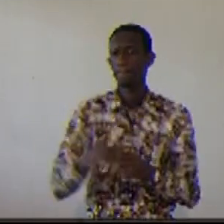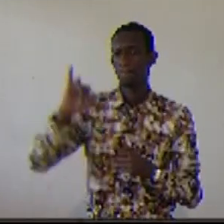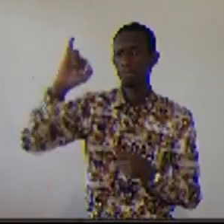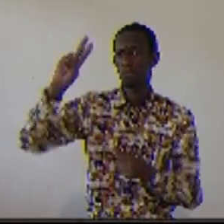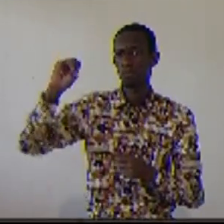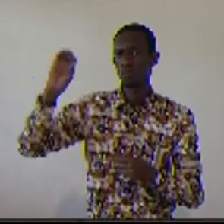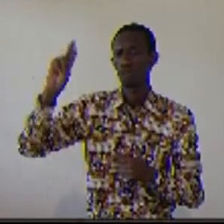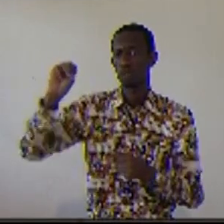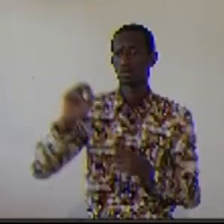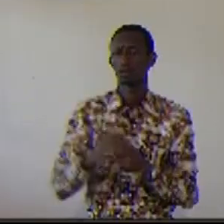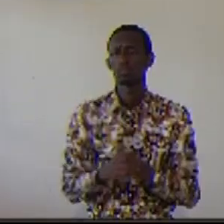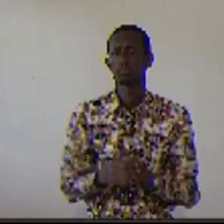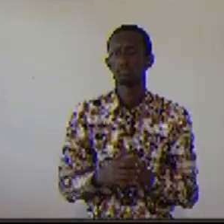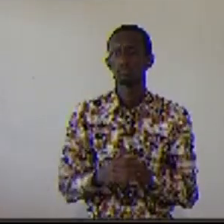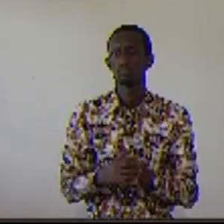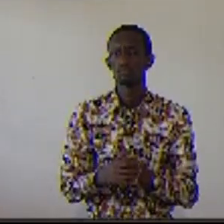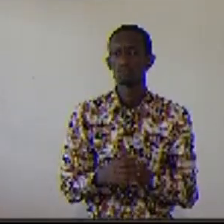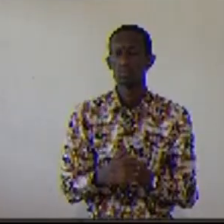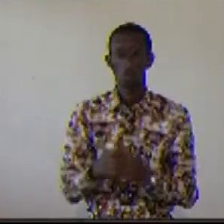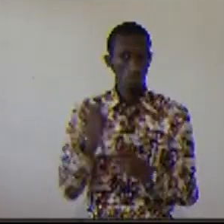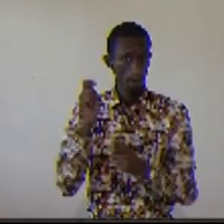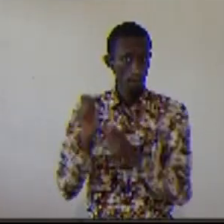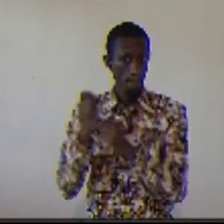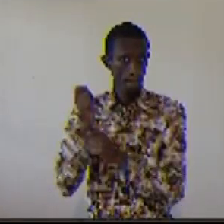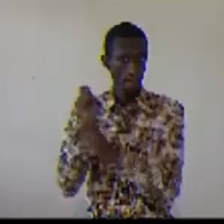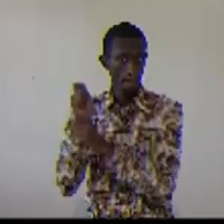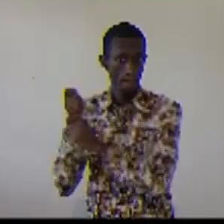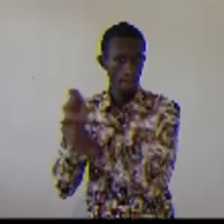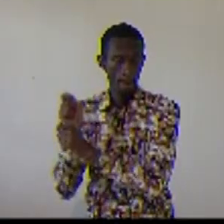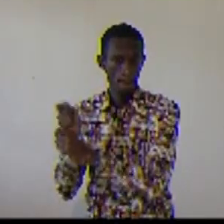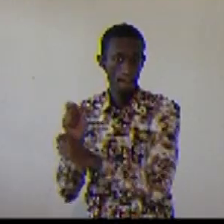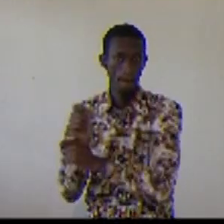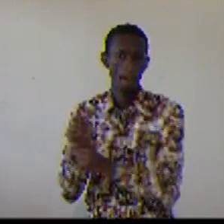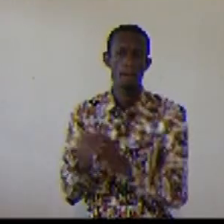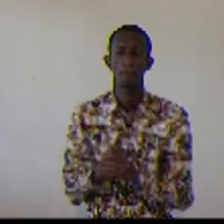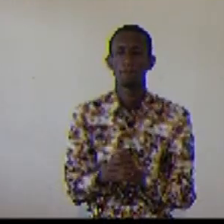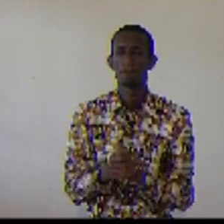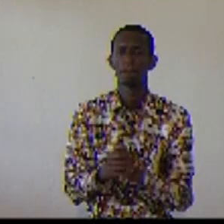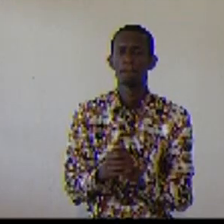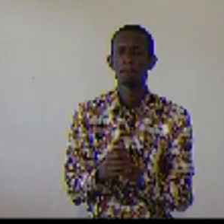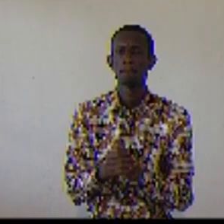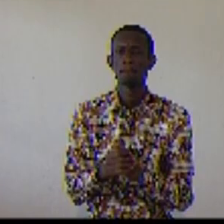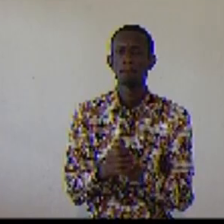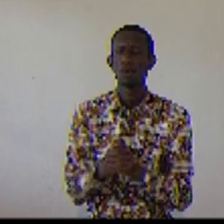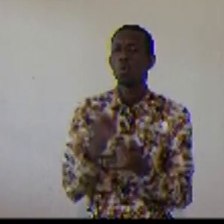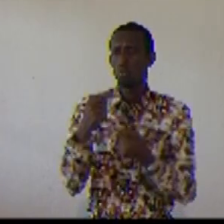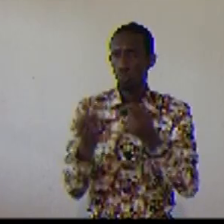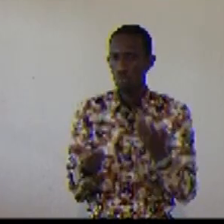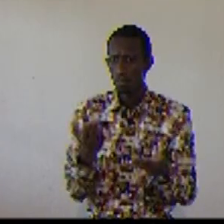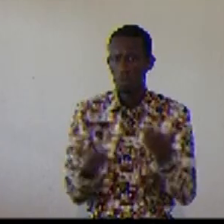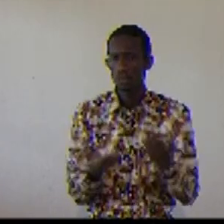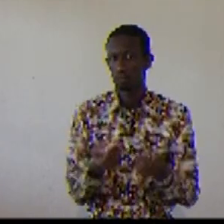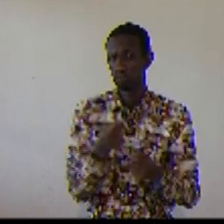rust faster compared to the iron nails because of the increased surface area. So we